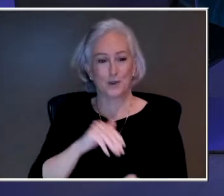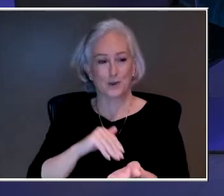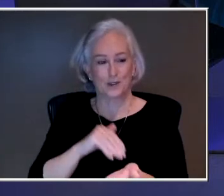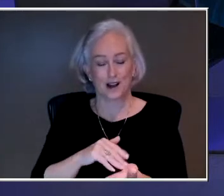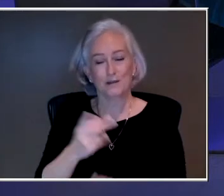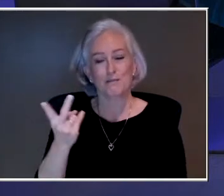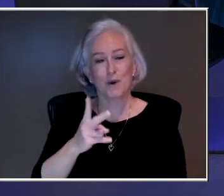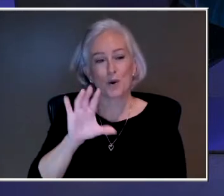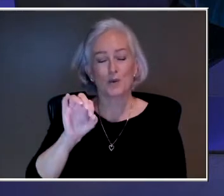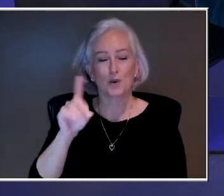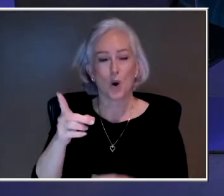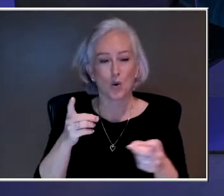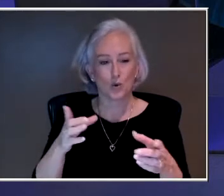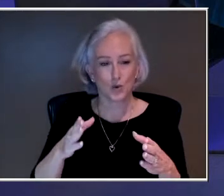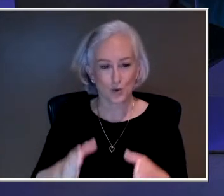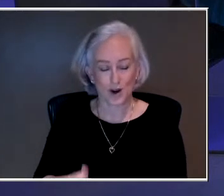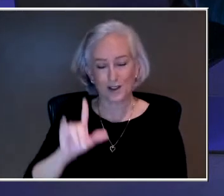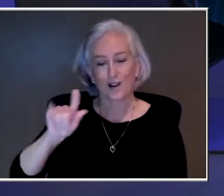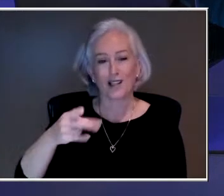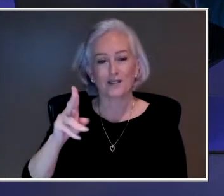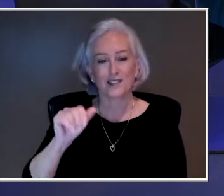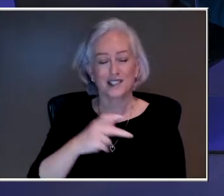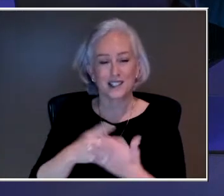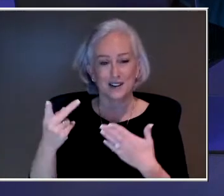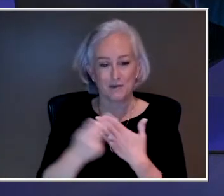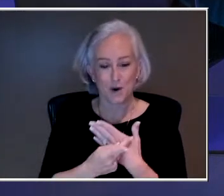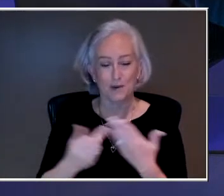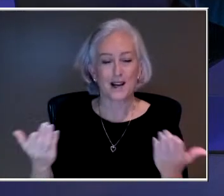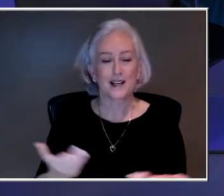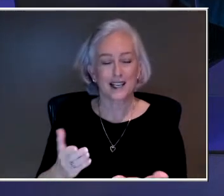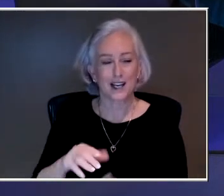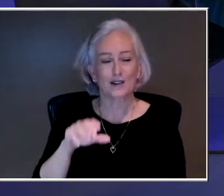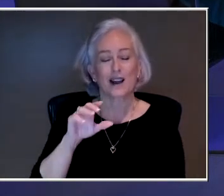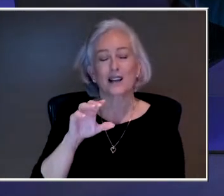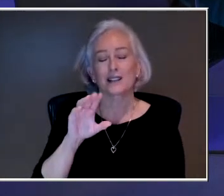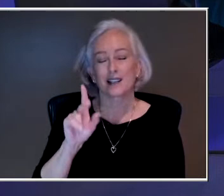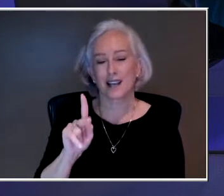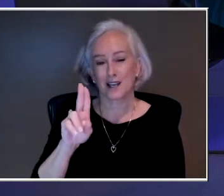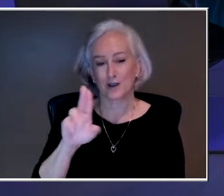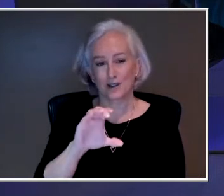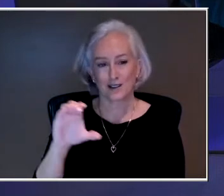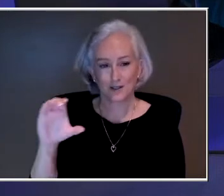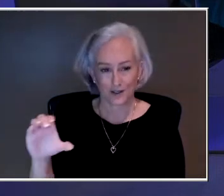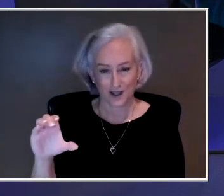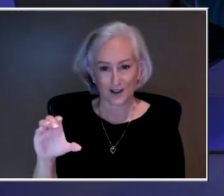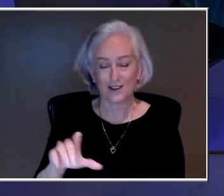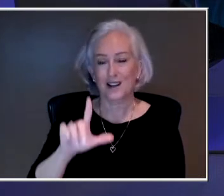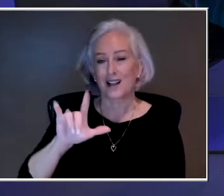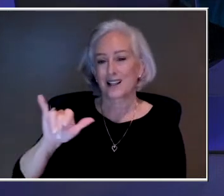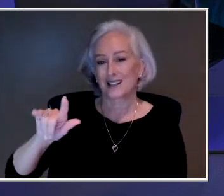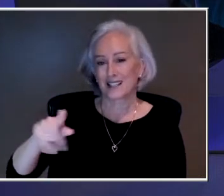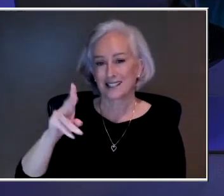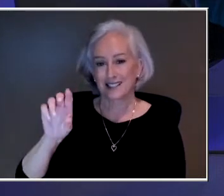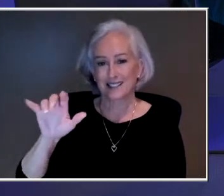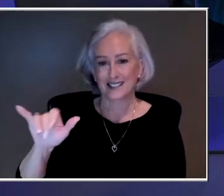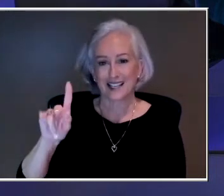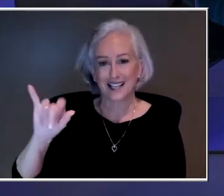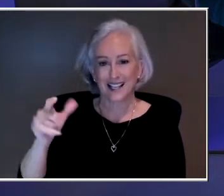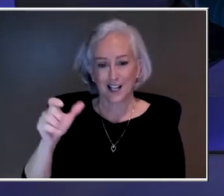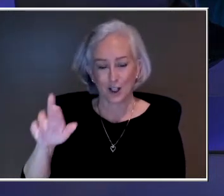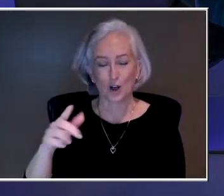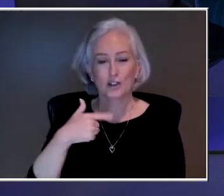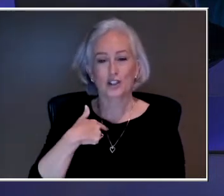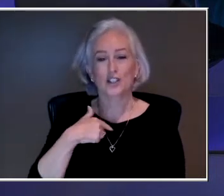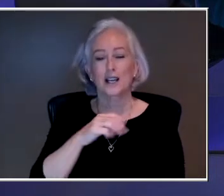Kansas Cancer Center. They are Dr. Lindsay Kilgore. She is a breast surgical oncologist performing surgeries like mastectomies and lumpectomies. We